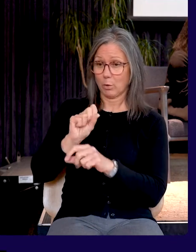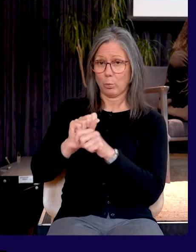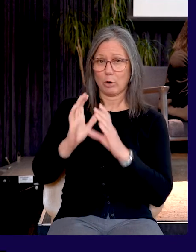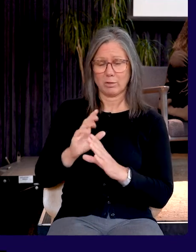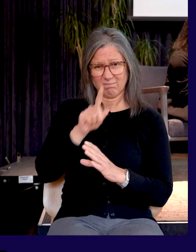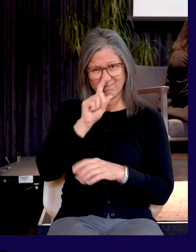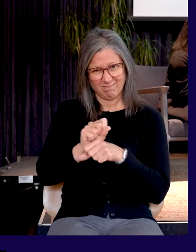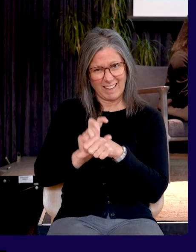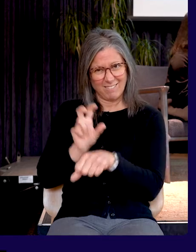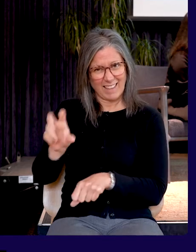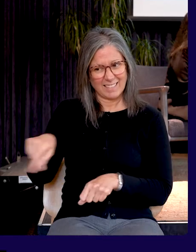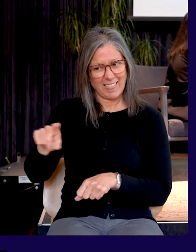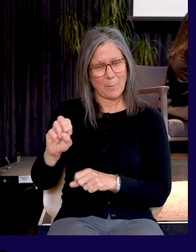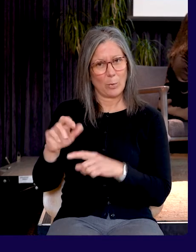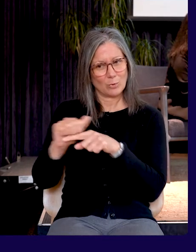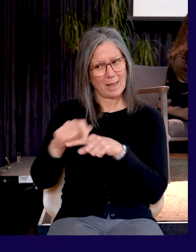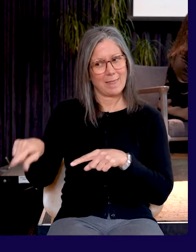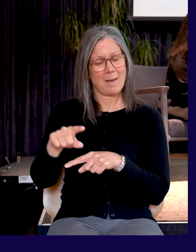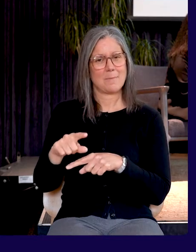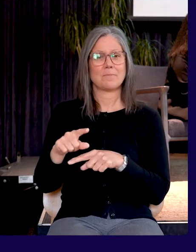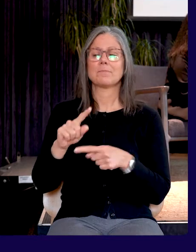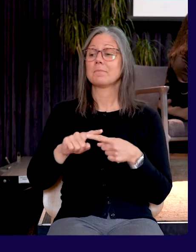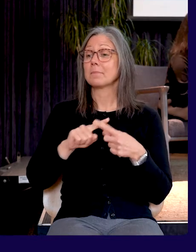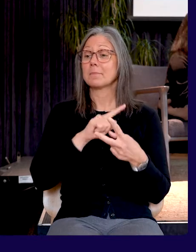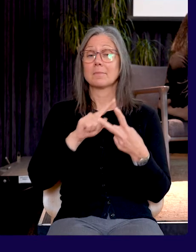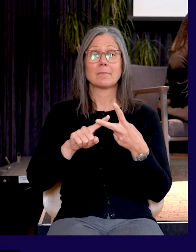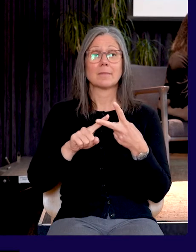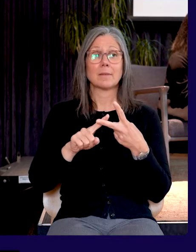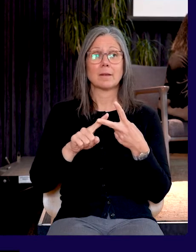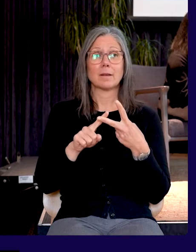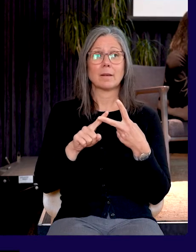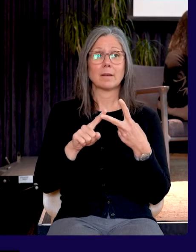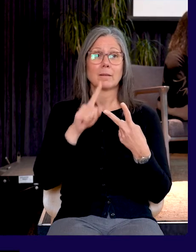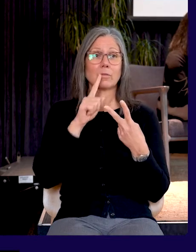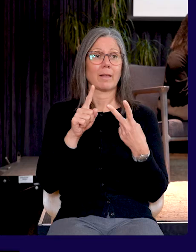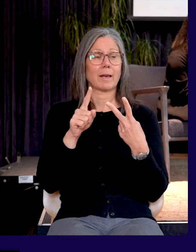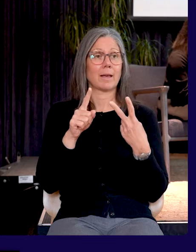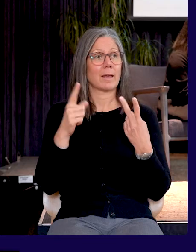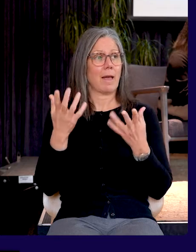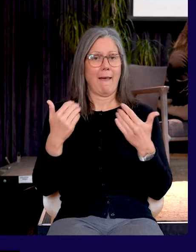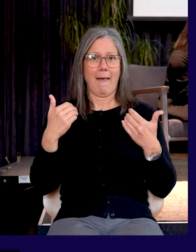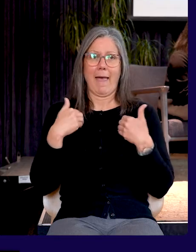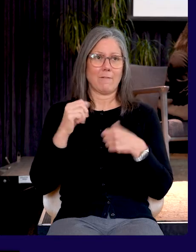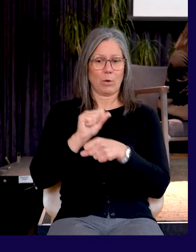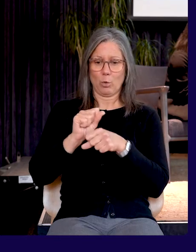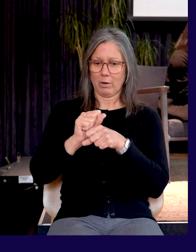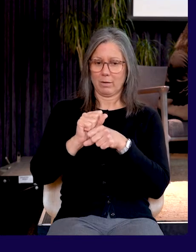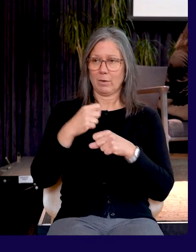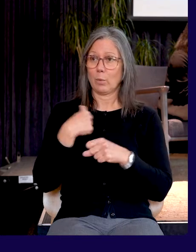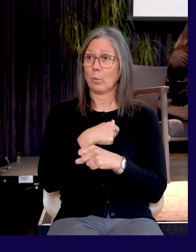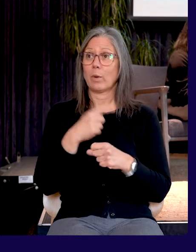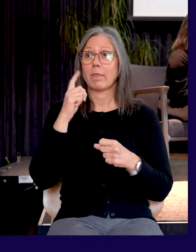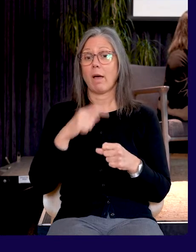them in this way around training and education? And the second is just Elon Musk. He just got rid of half his workforce last week. He thought they